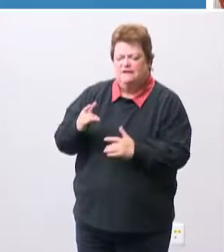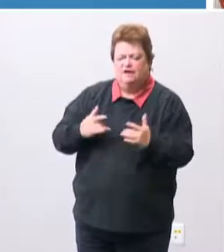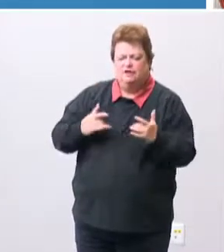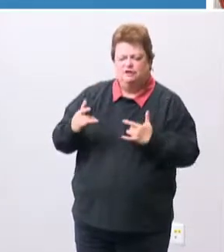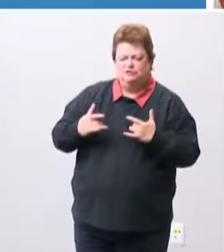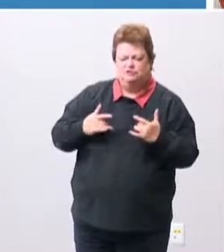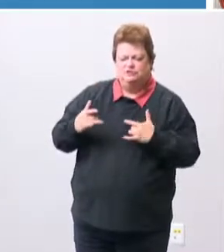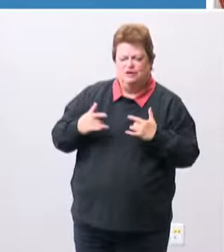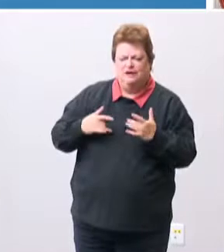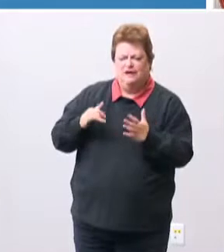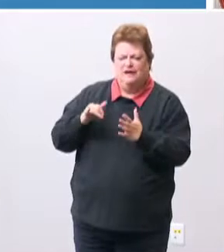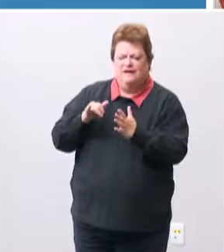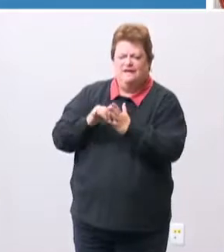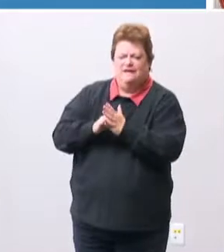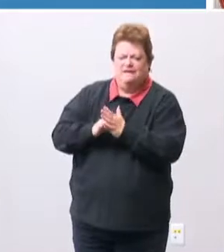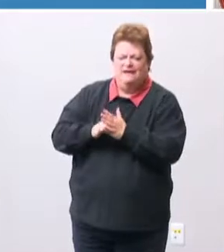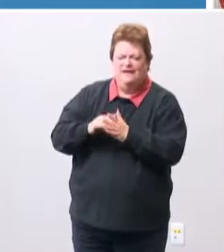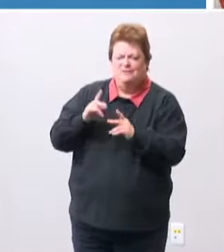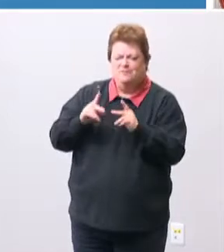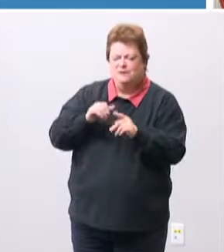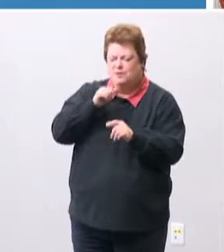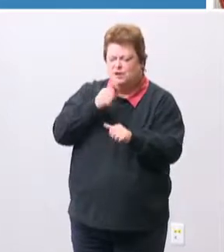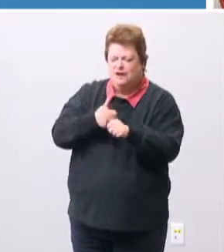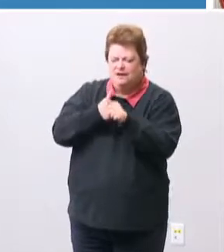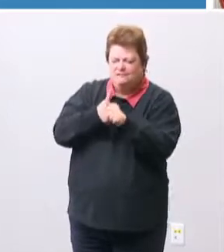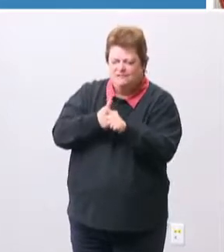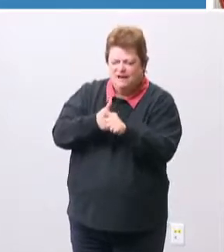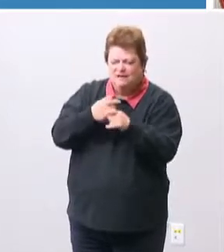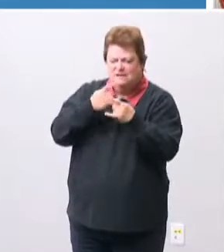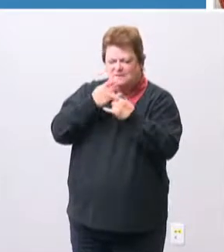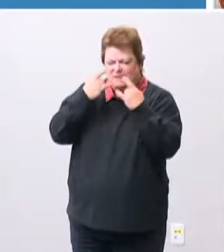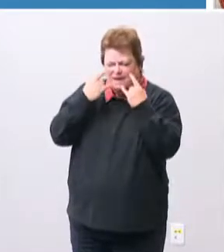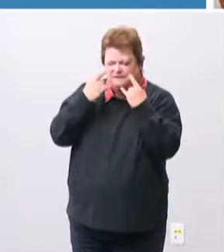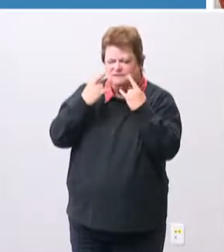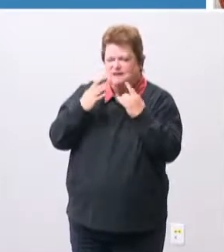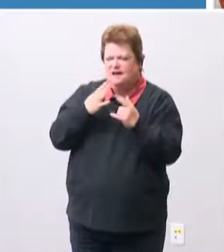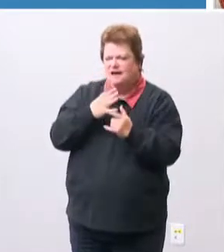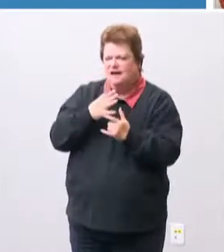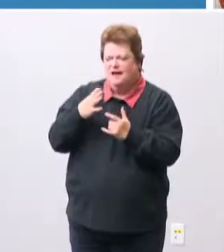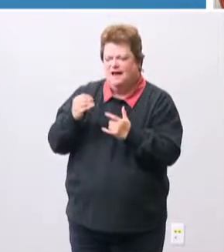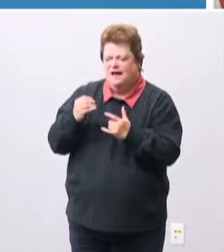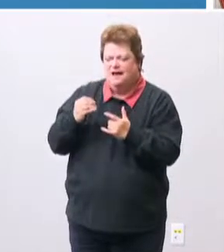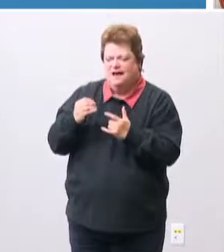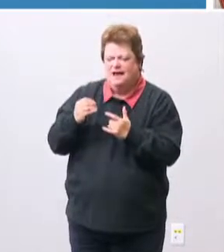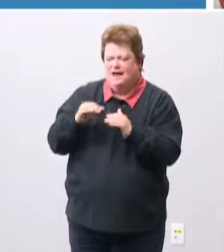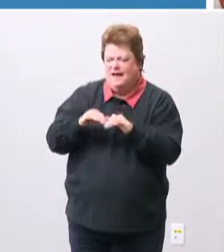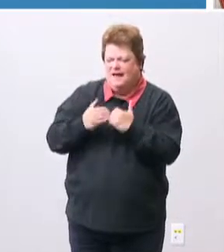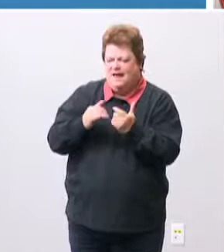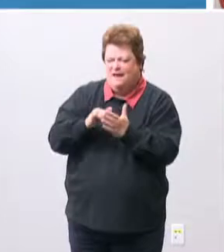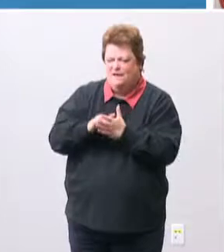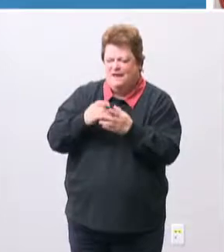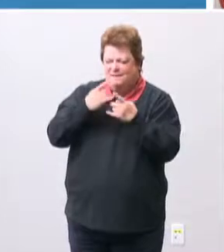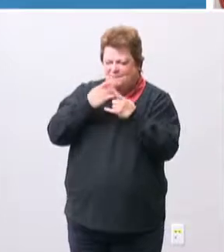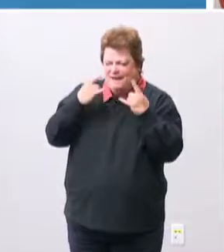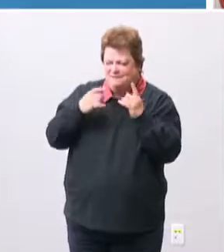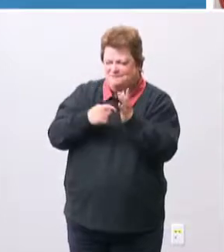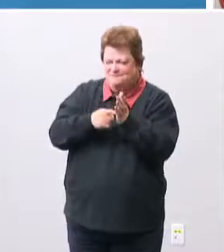aren't complying with mask mandates more and more where they're going, and how can the mask mandate work if there's